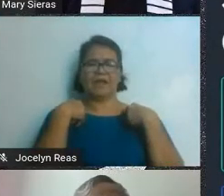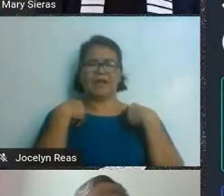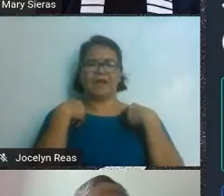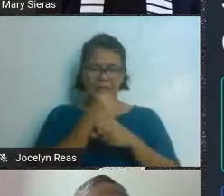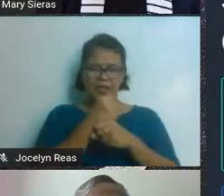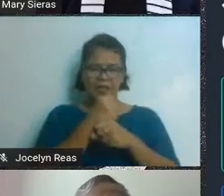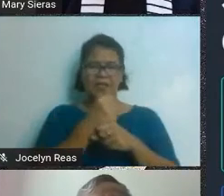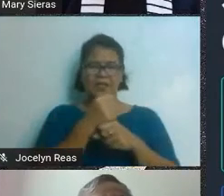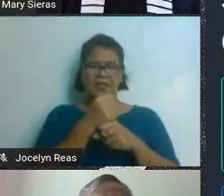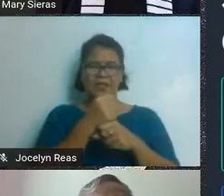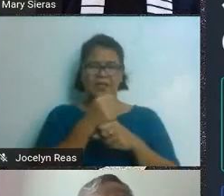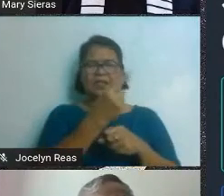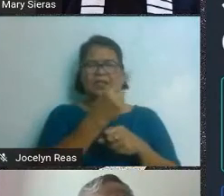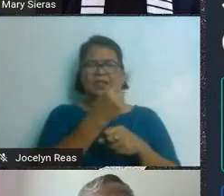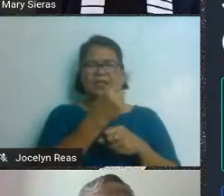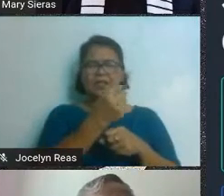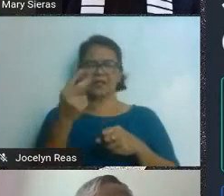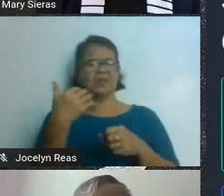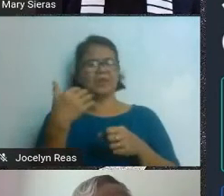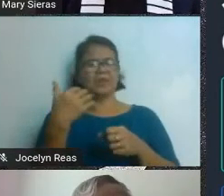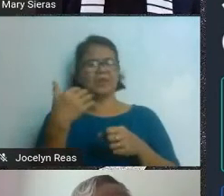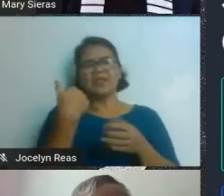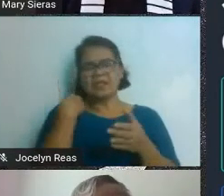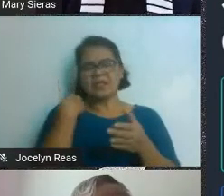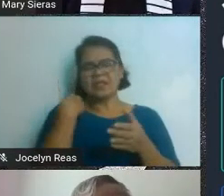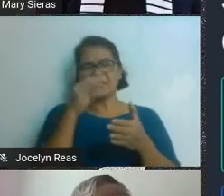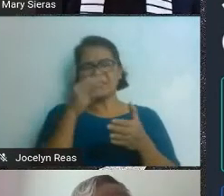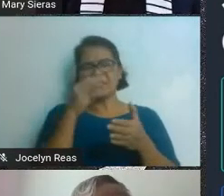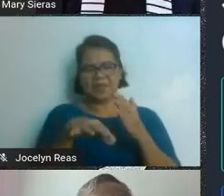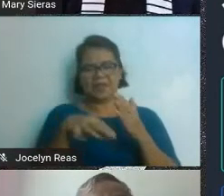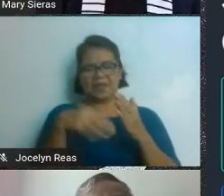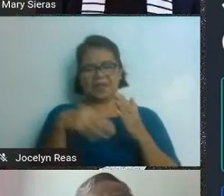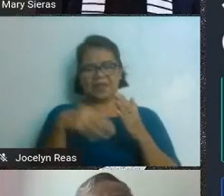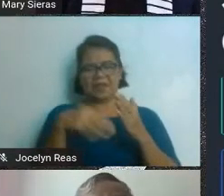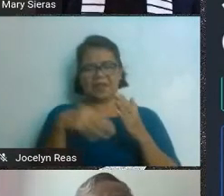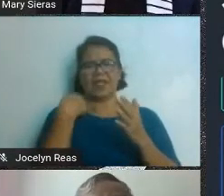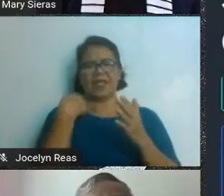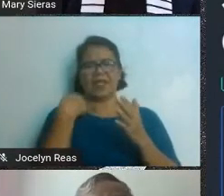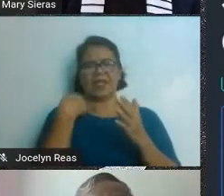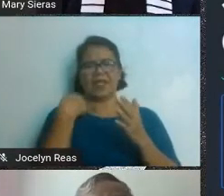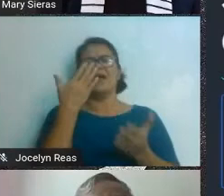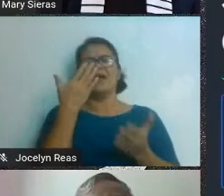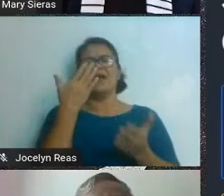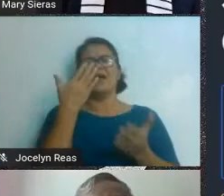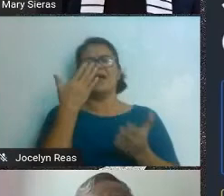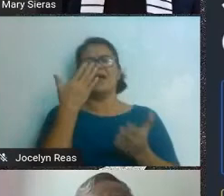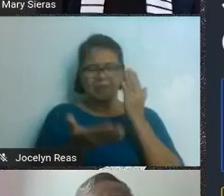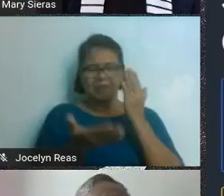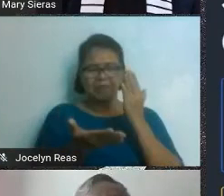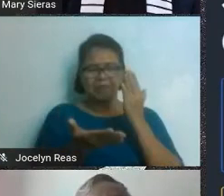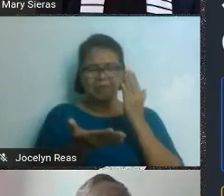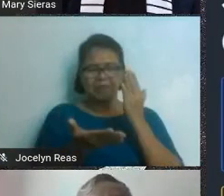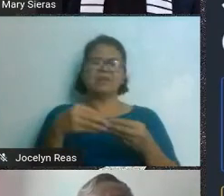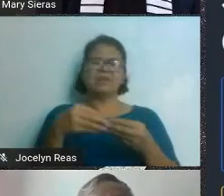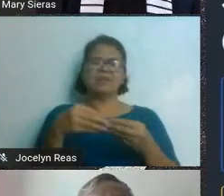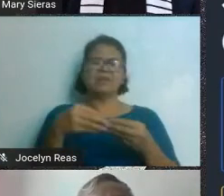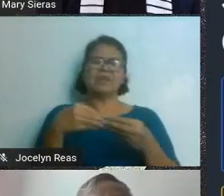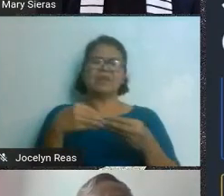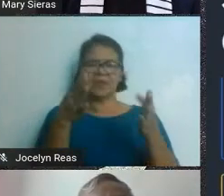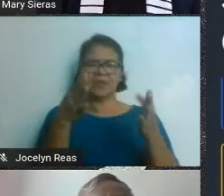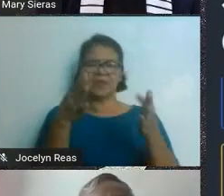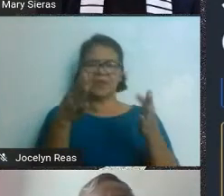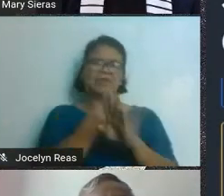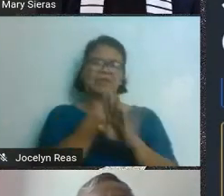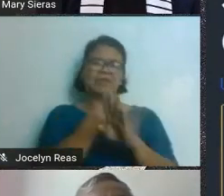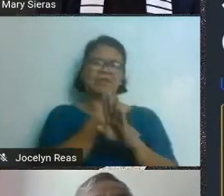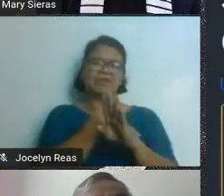hope to be finished doing the codes this week. But I made this announcement also that